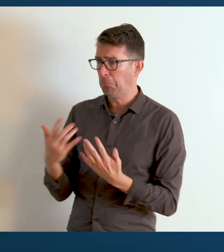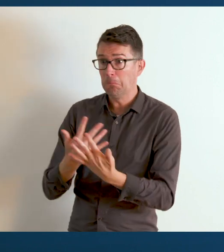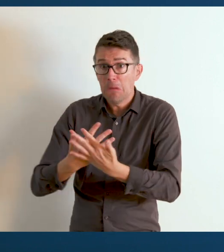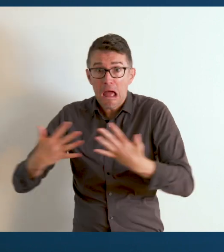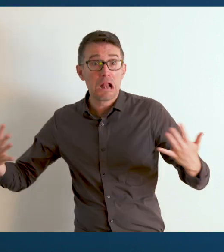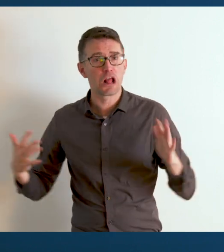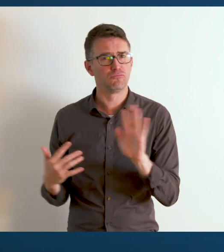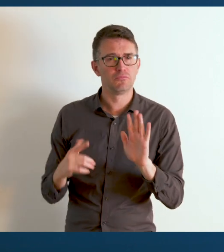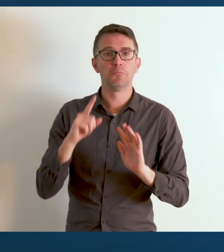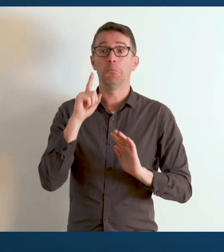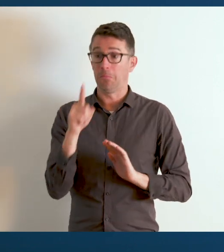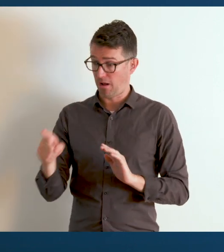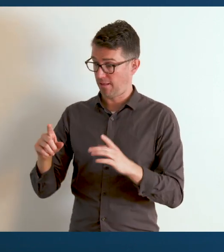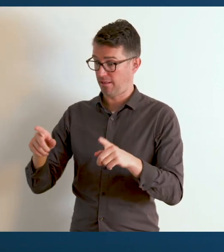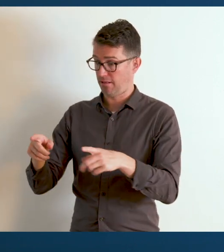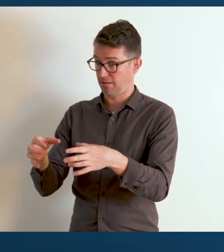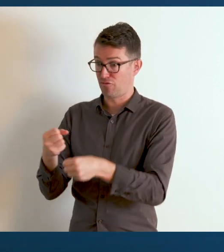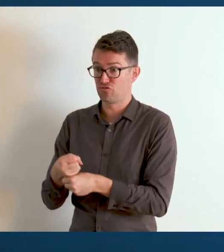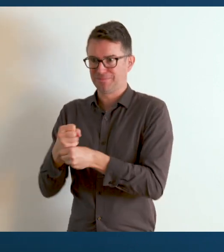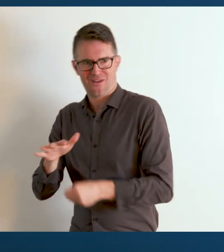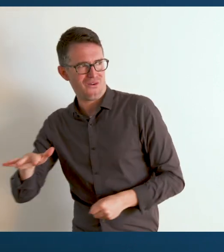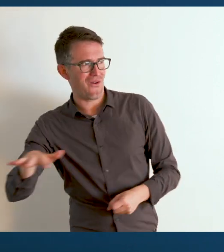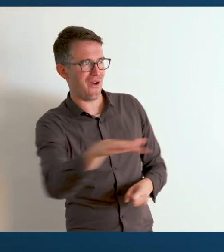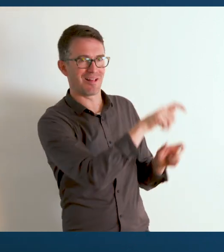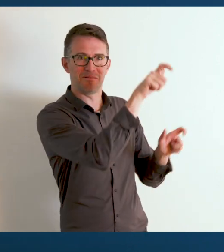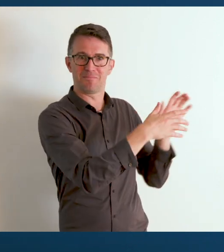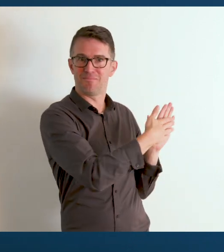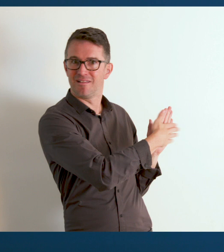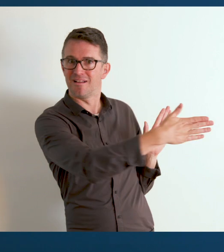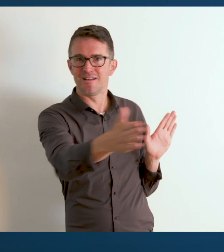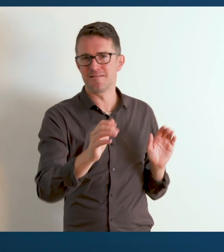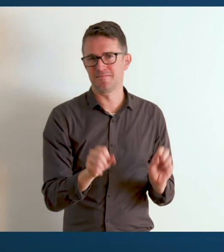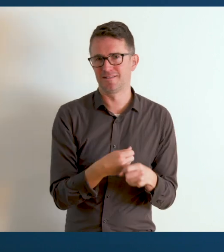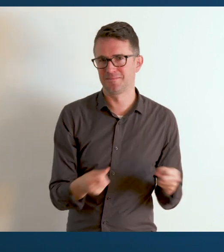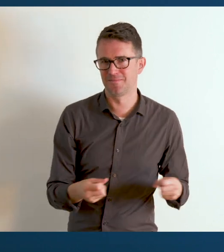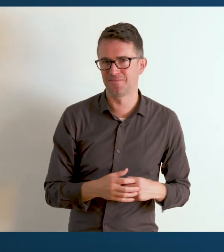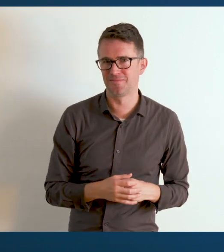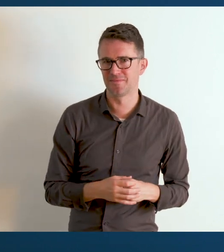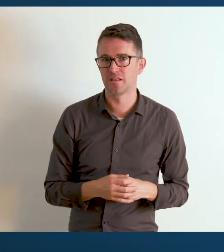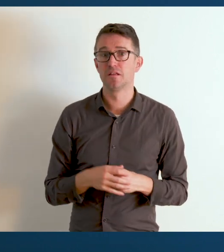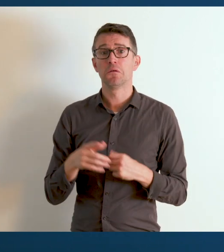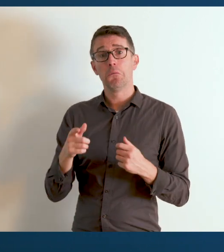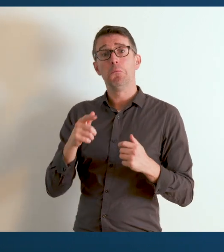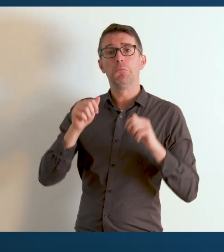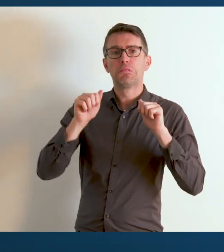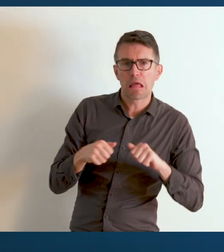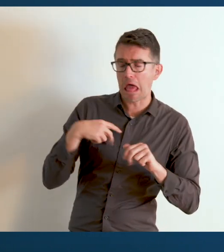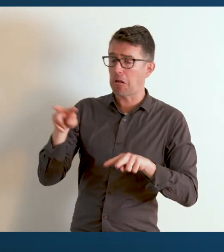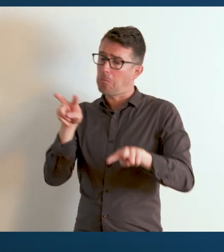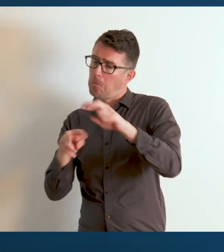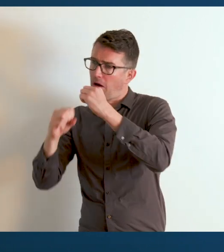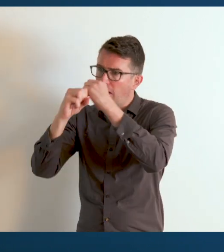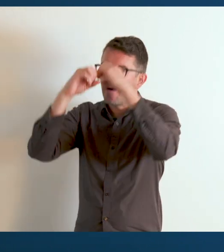but they're again not population-based per se, but more directed towards the individual. Sometimes you